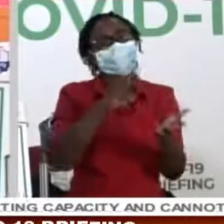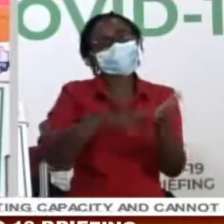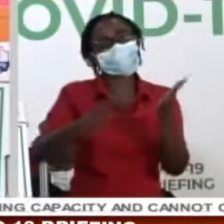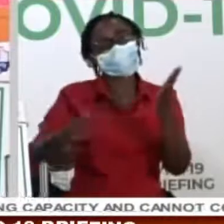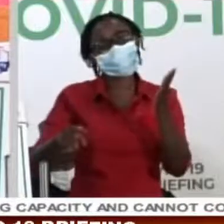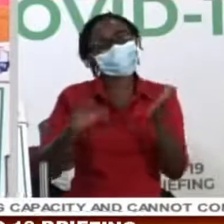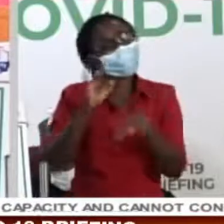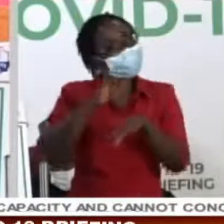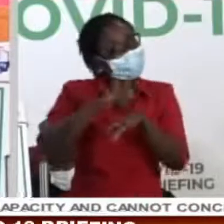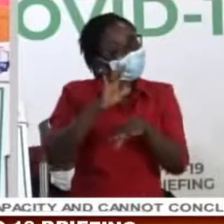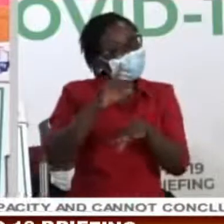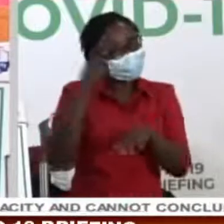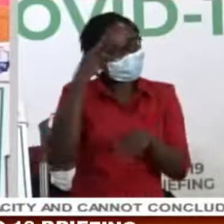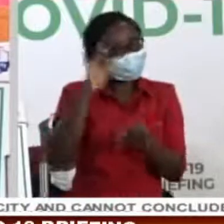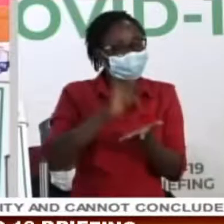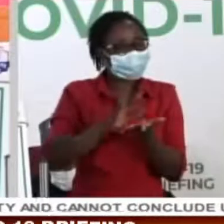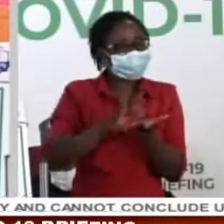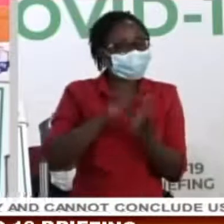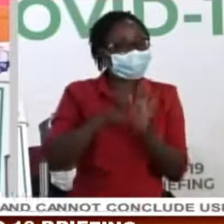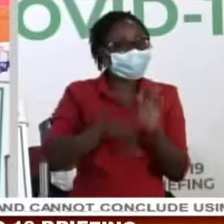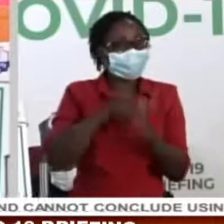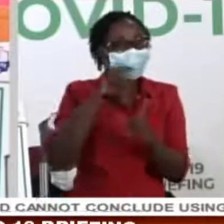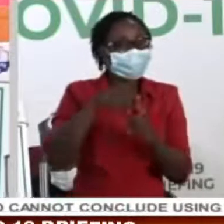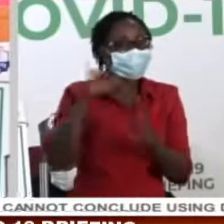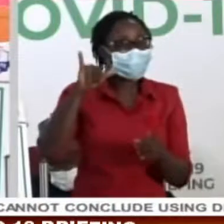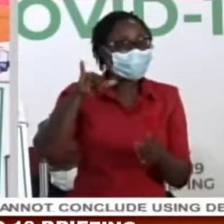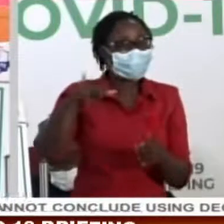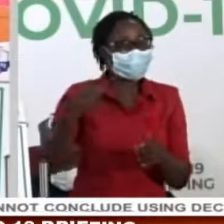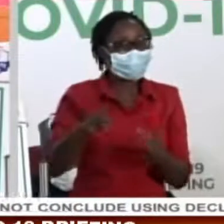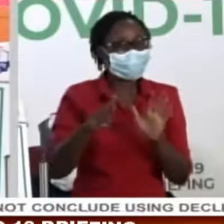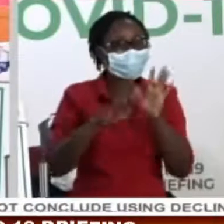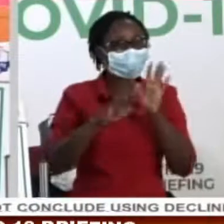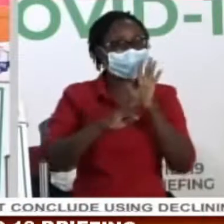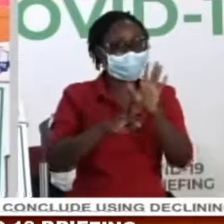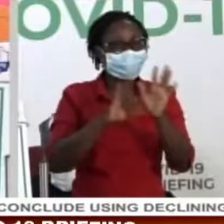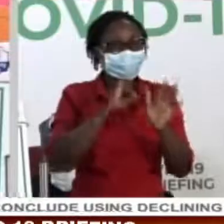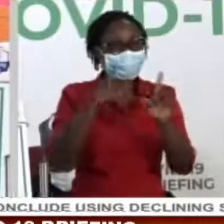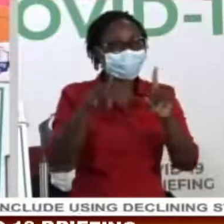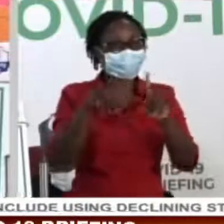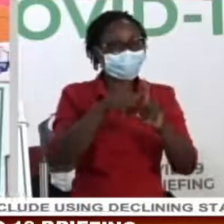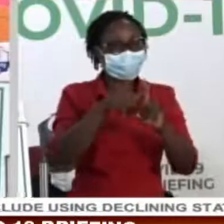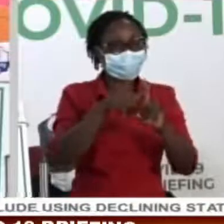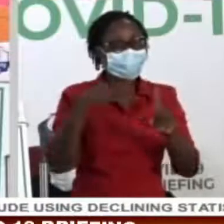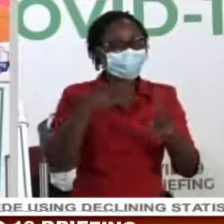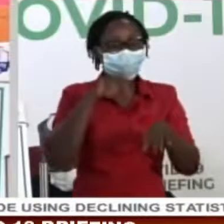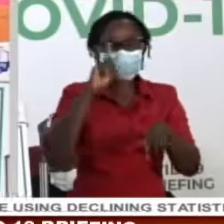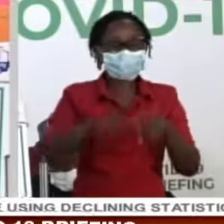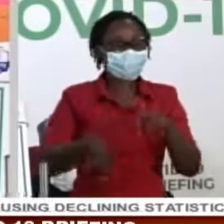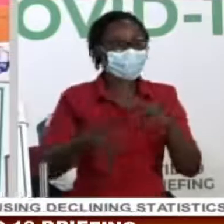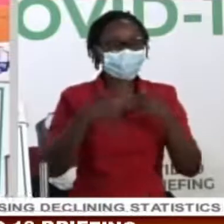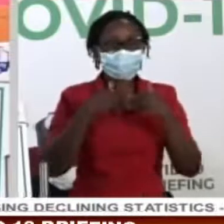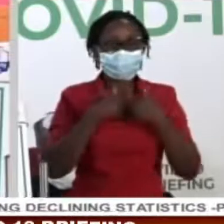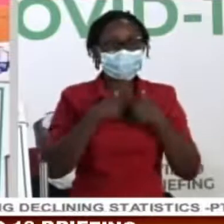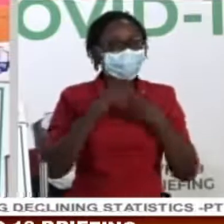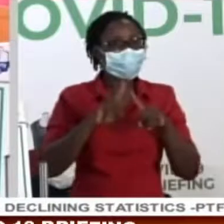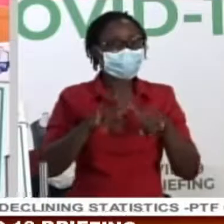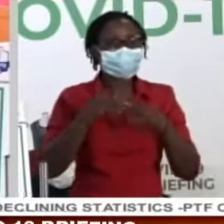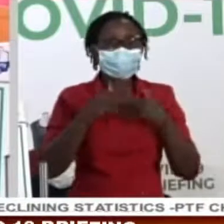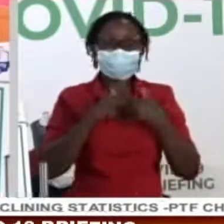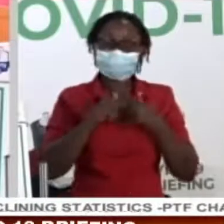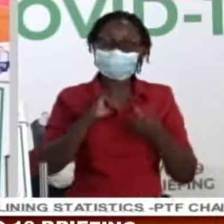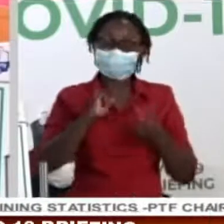for treatment when the test is positive. We cannot afford to have many of our